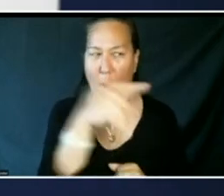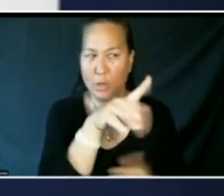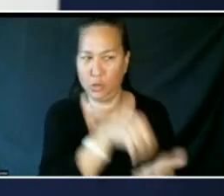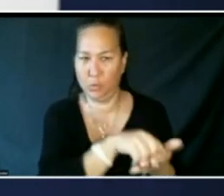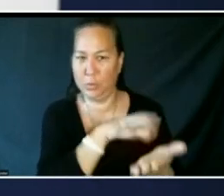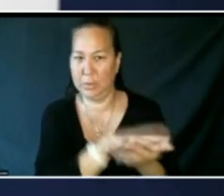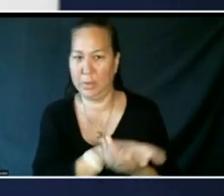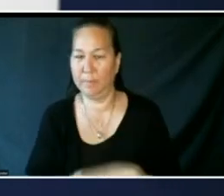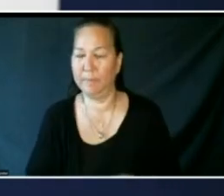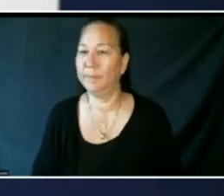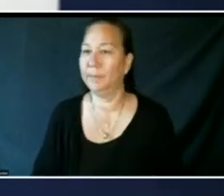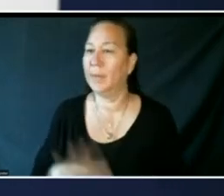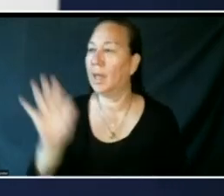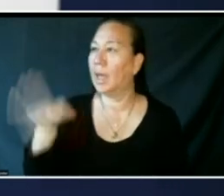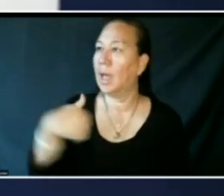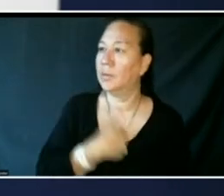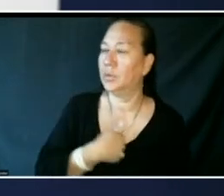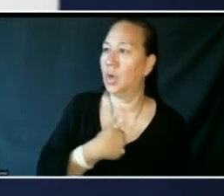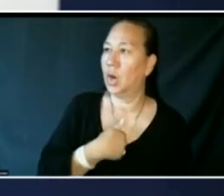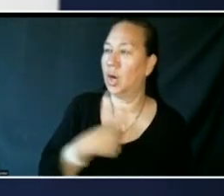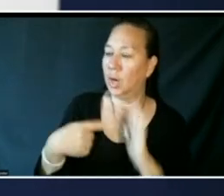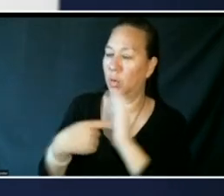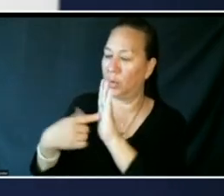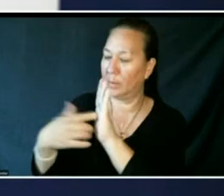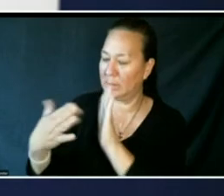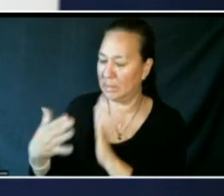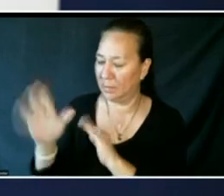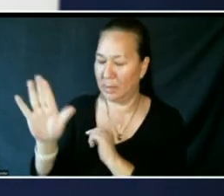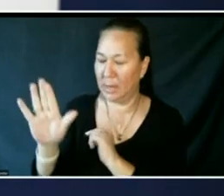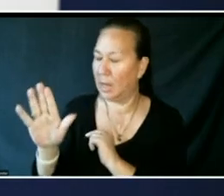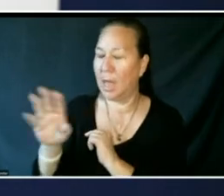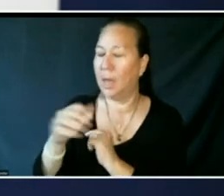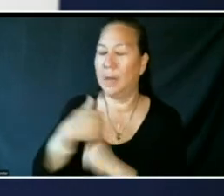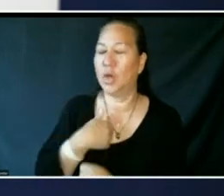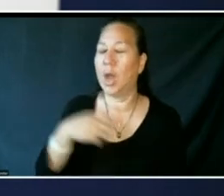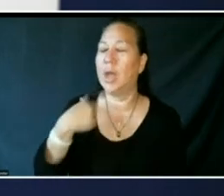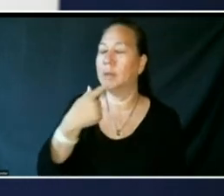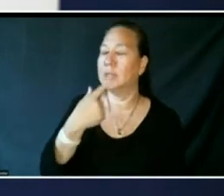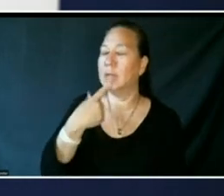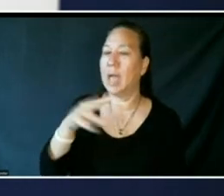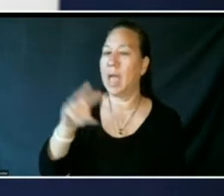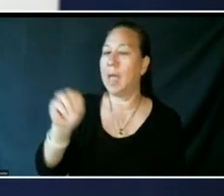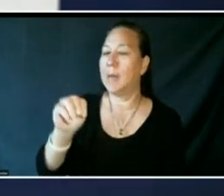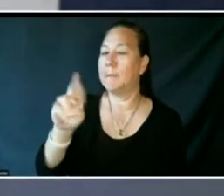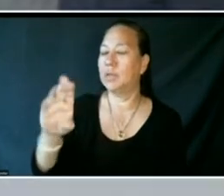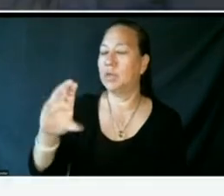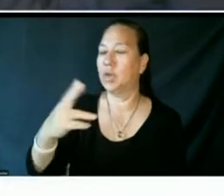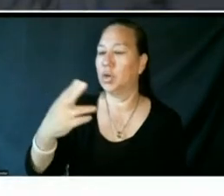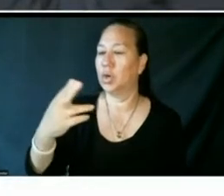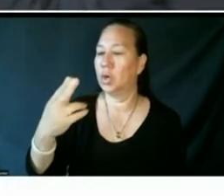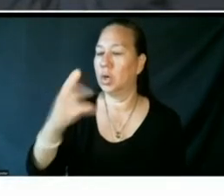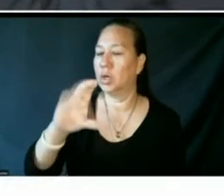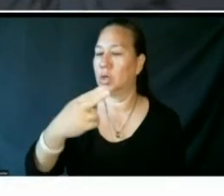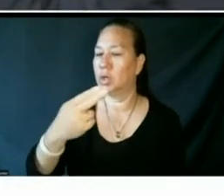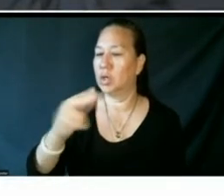Representative, I'm sorry, I should be saying, Mr. Chairman, Representative Schiff,